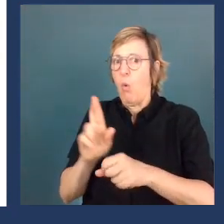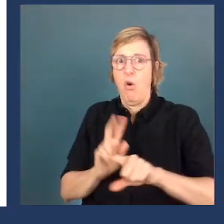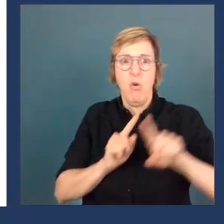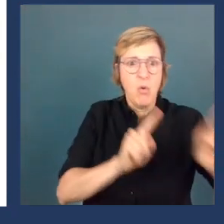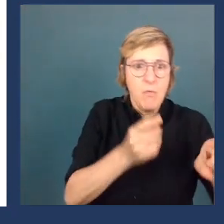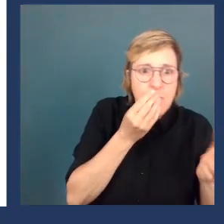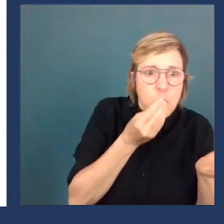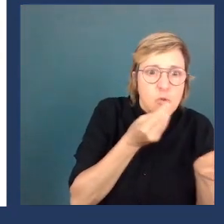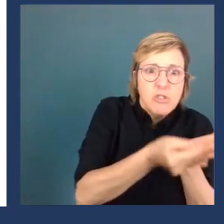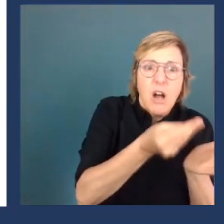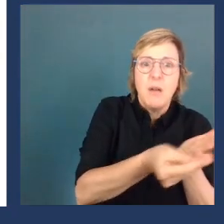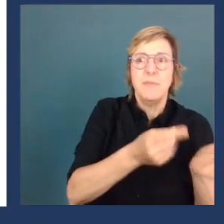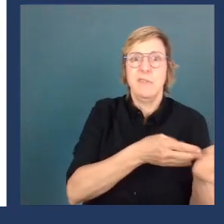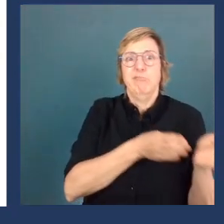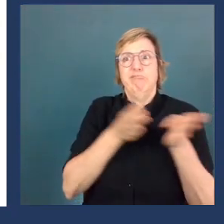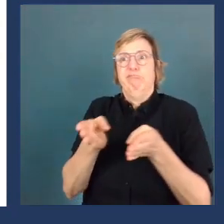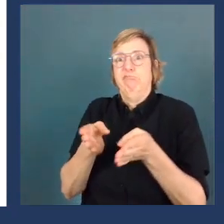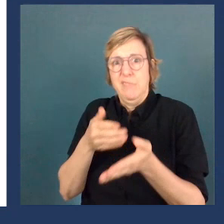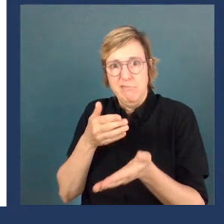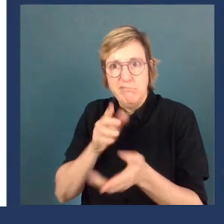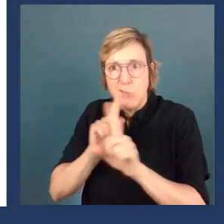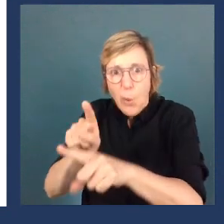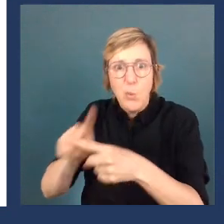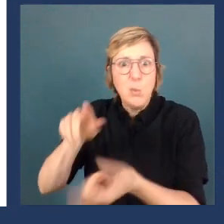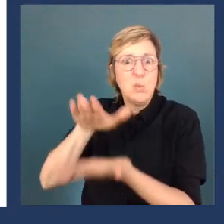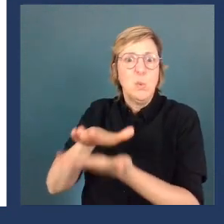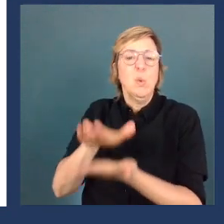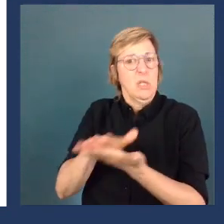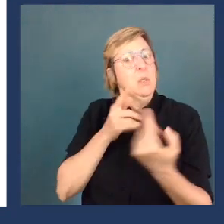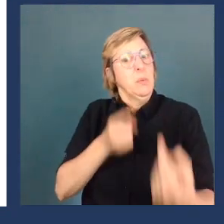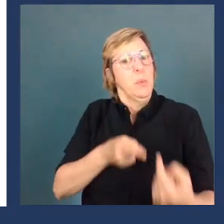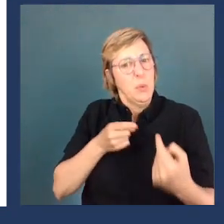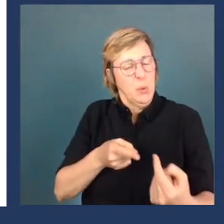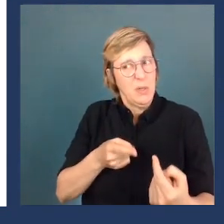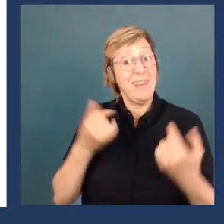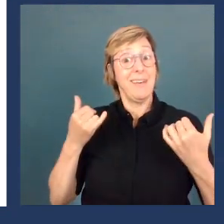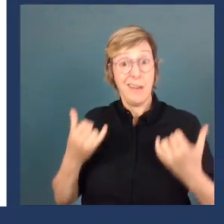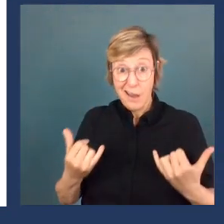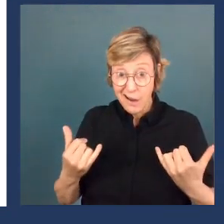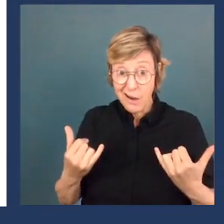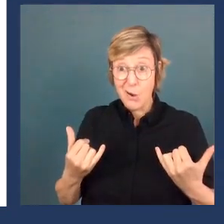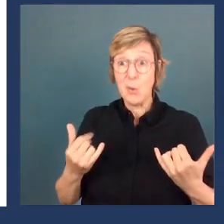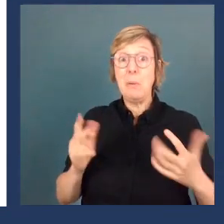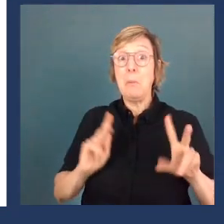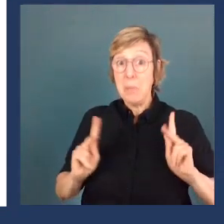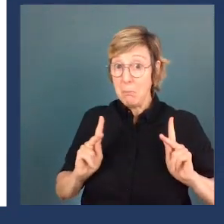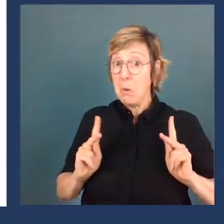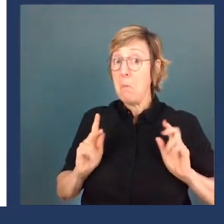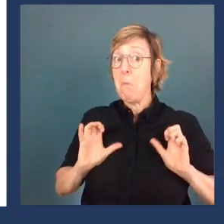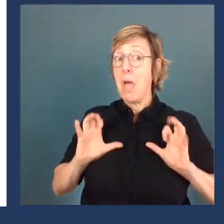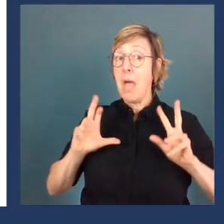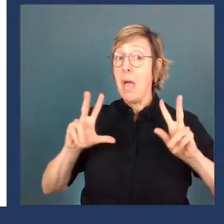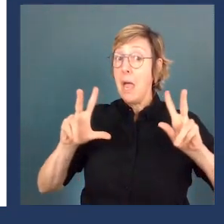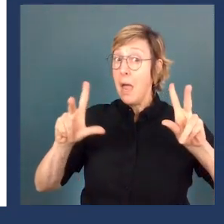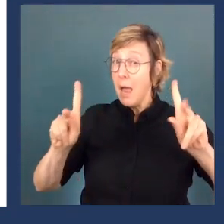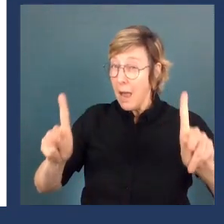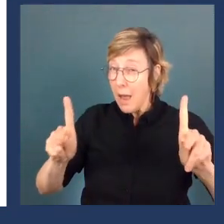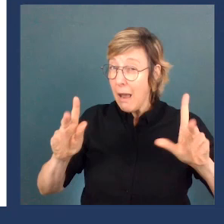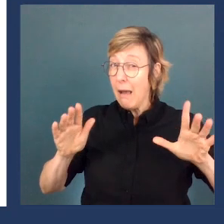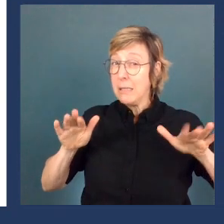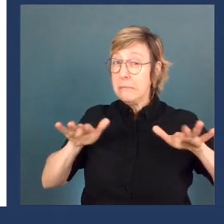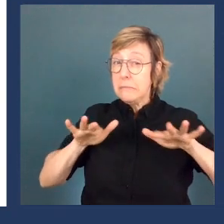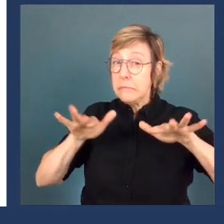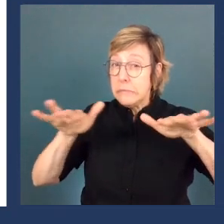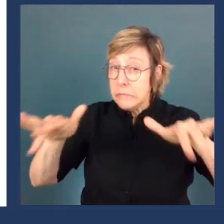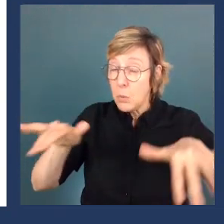get to school. It's going to be interesting to see how the pandemic, and as we start traveling again and returning to the